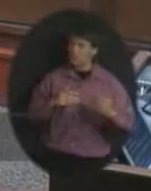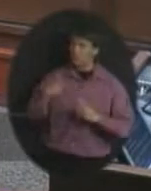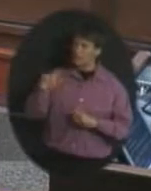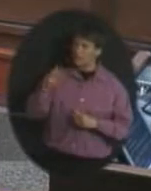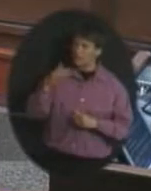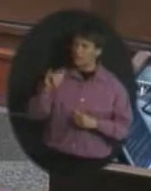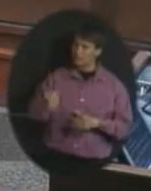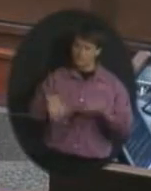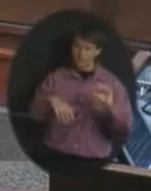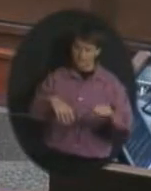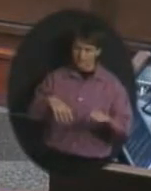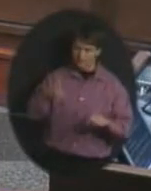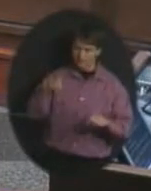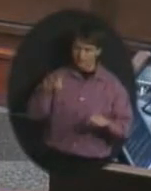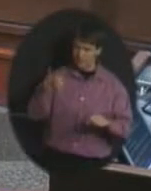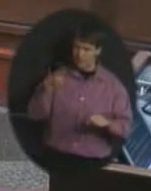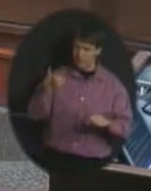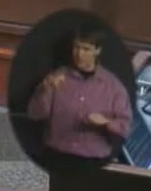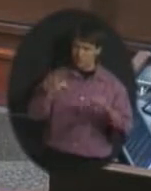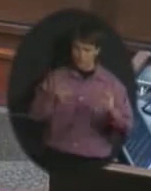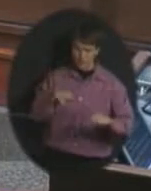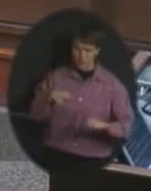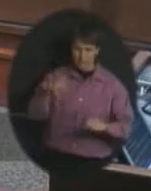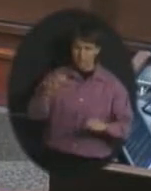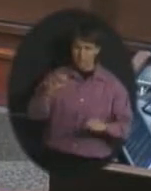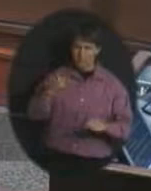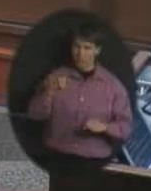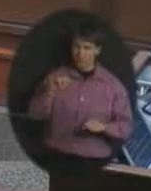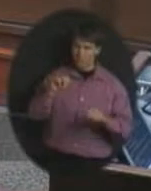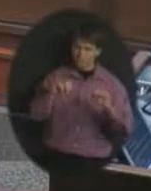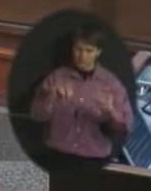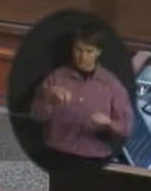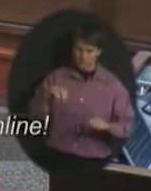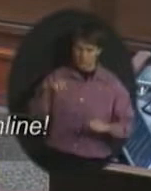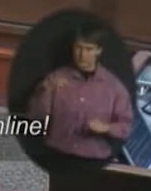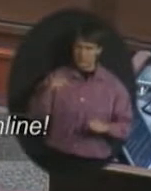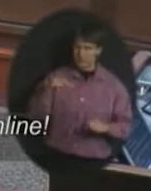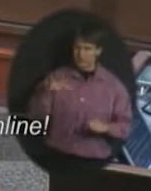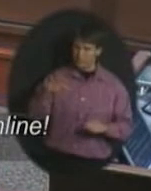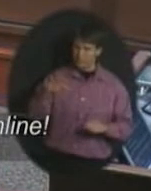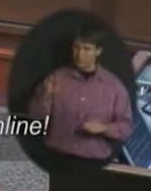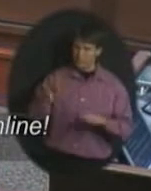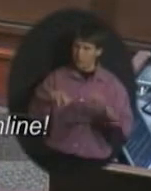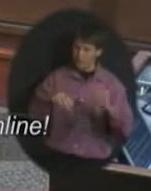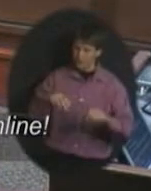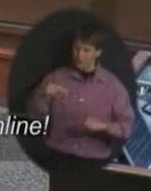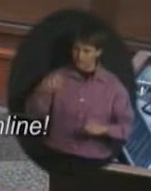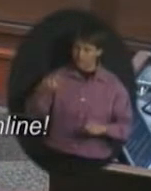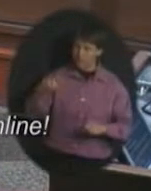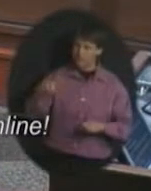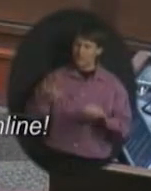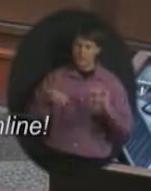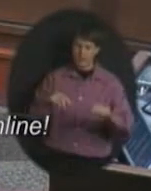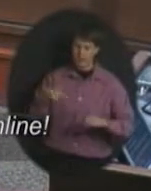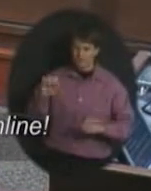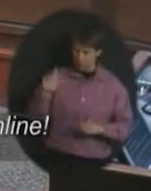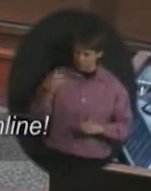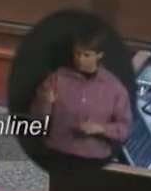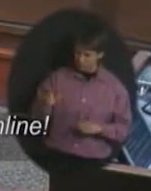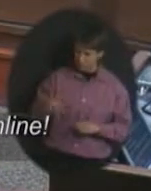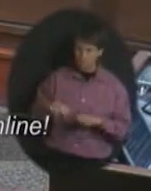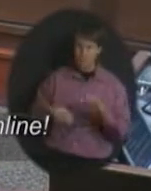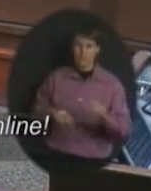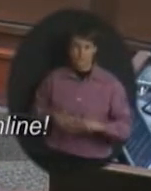Ashley? Yes. Dr. Daniels? Yes. Mrs. Martin? Yes. Mr. Parker? Yes. Mr. Polan? Yes. Mr. Scheer?